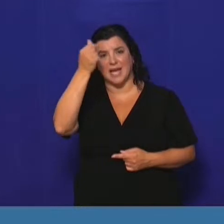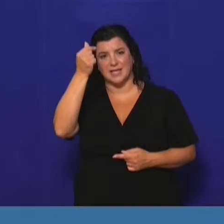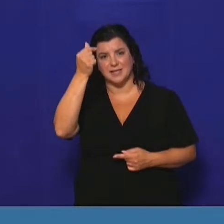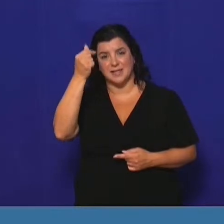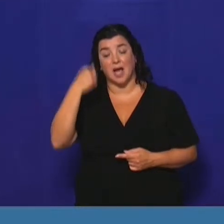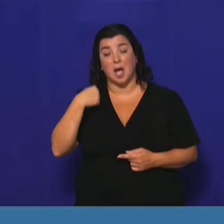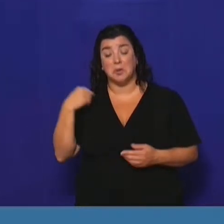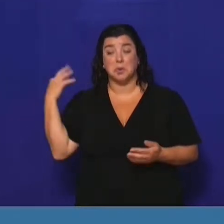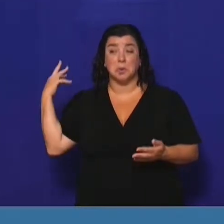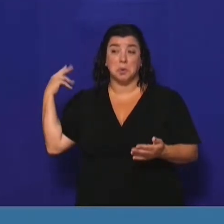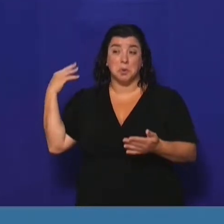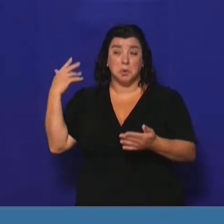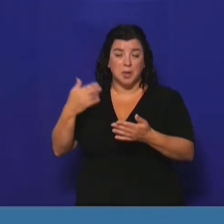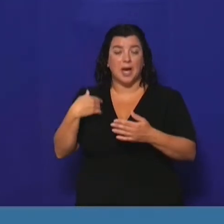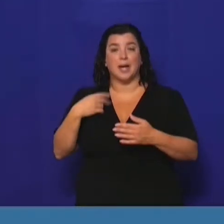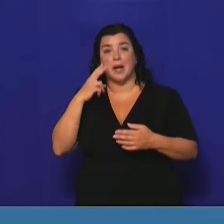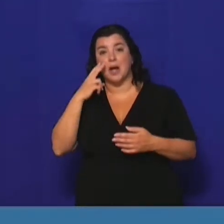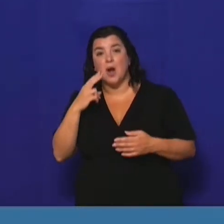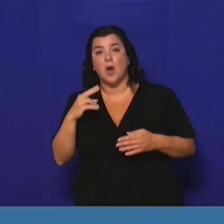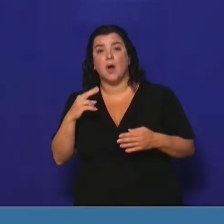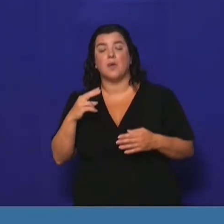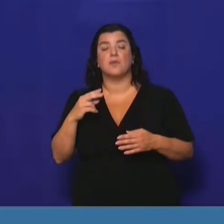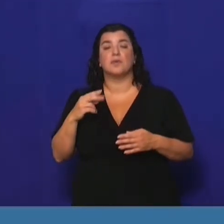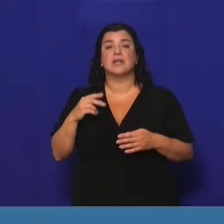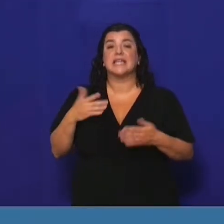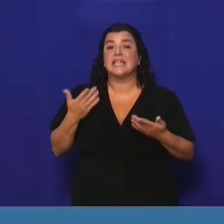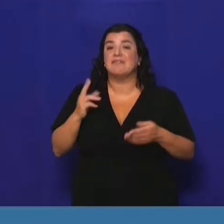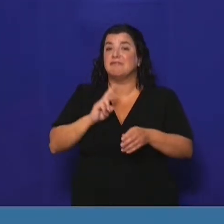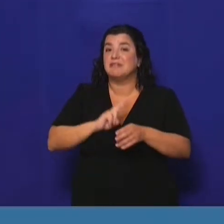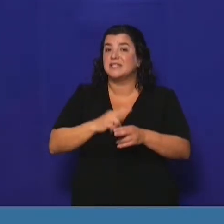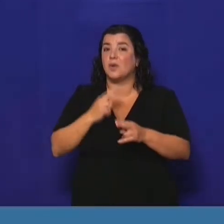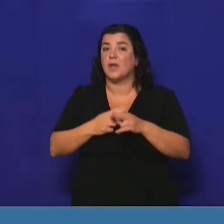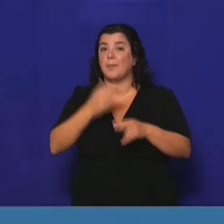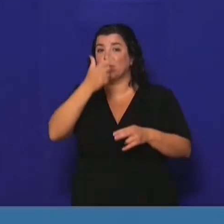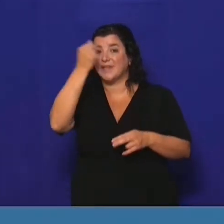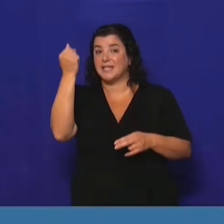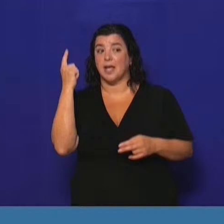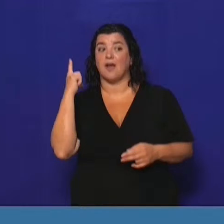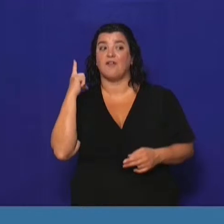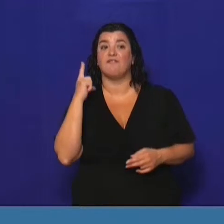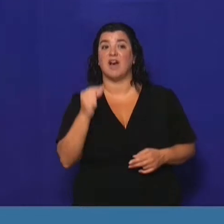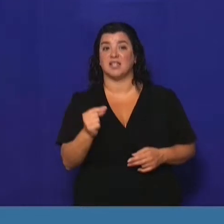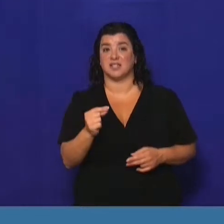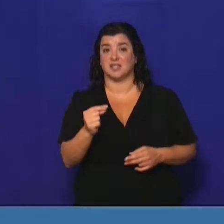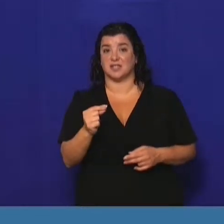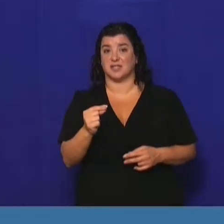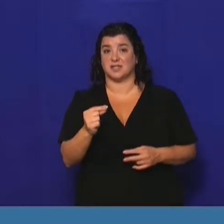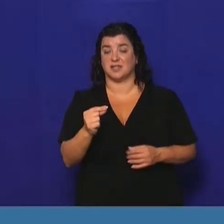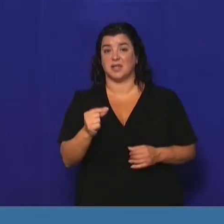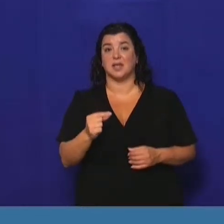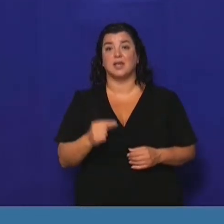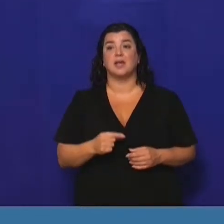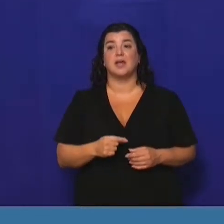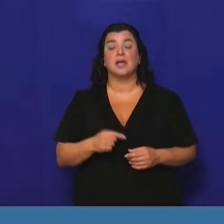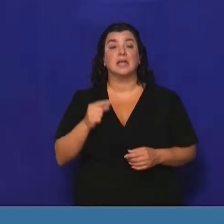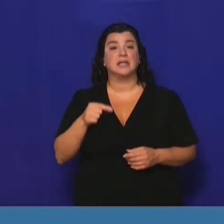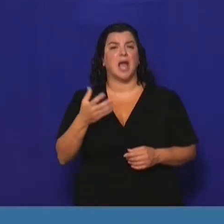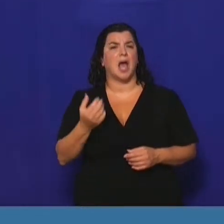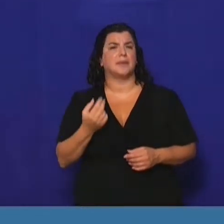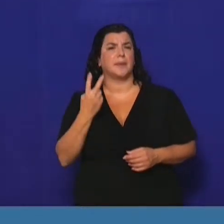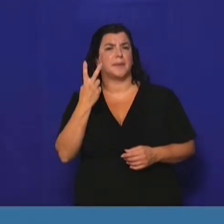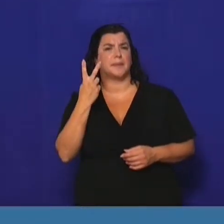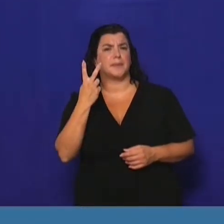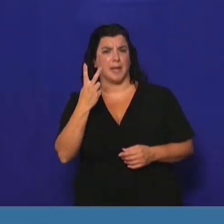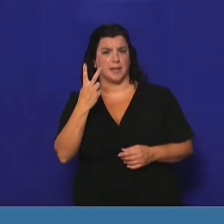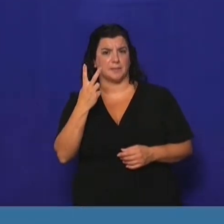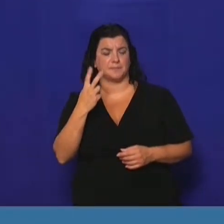naraw x'testijiet nistgħu aħna nużaw biex nkun nistgħu nagħmlu diagnosi għal COVID. Għandek żewġ użi,